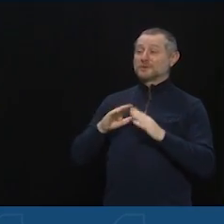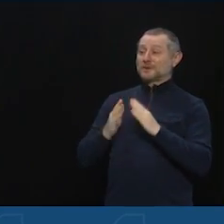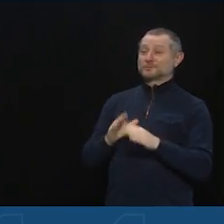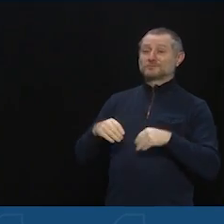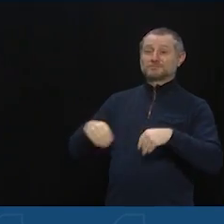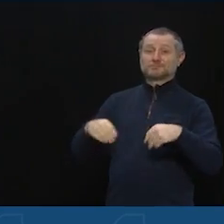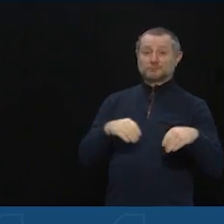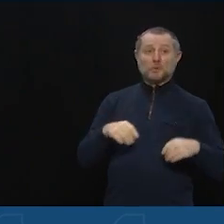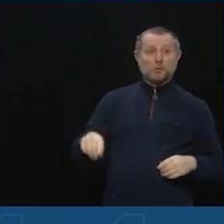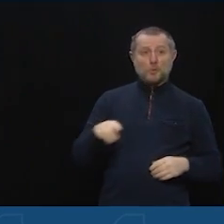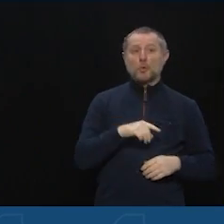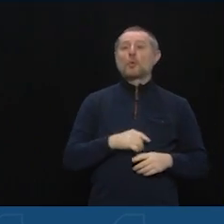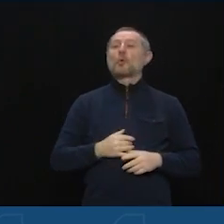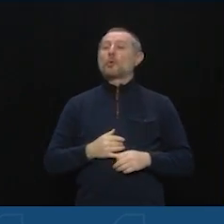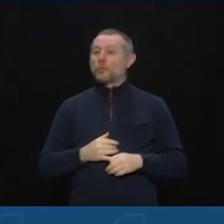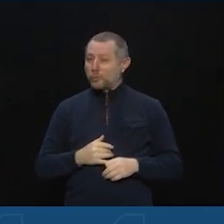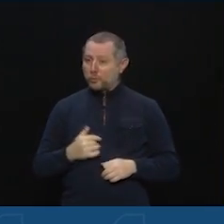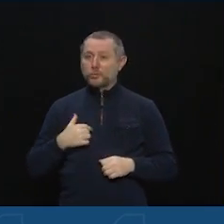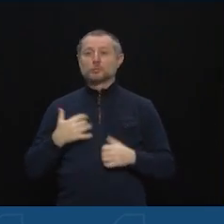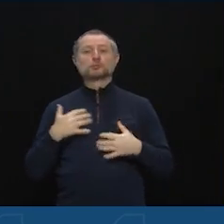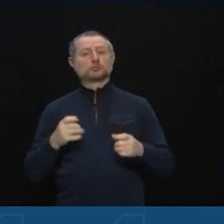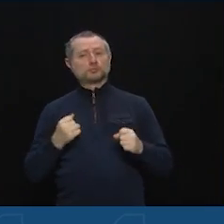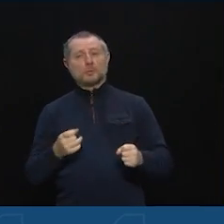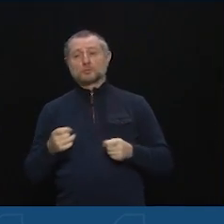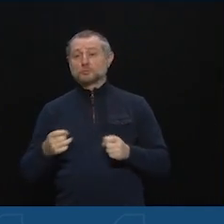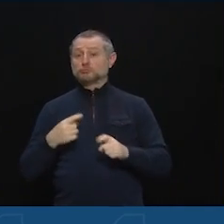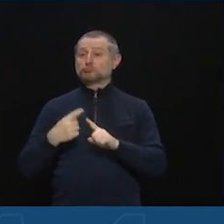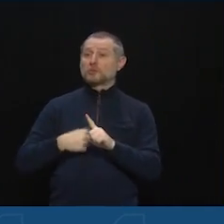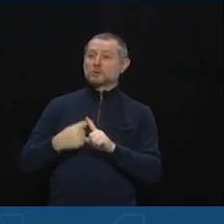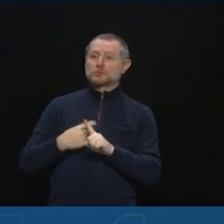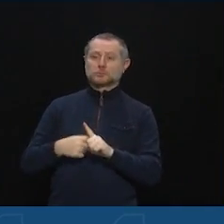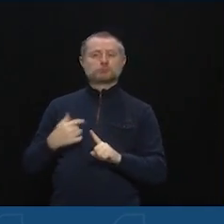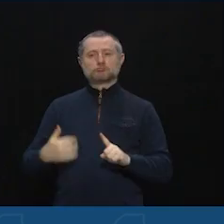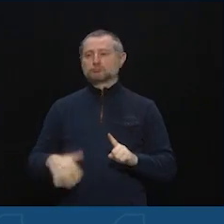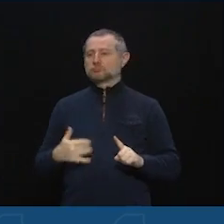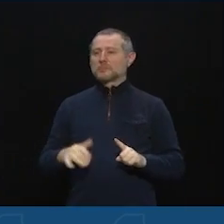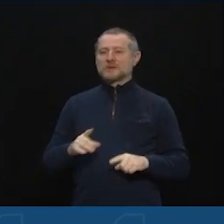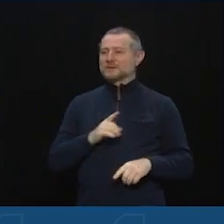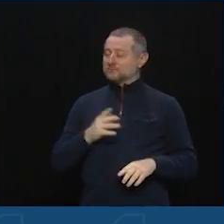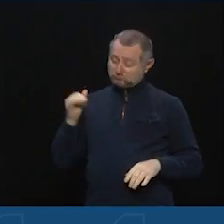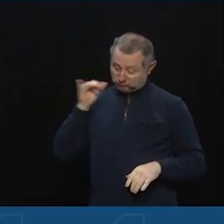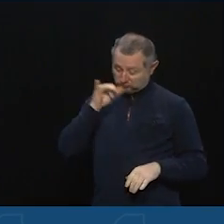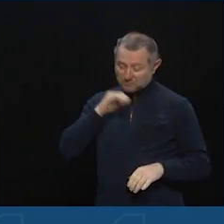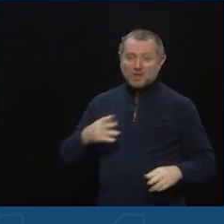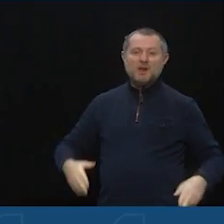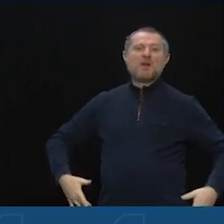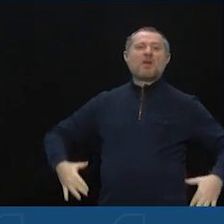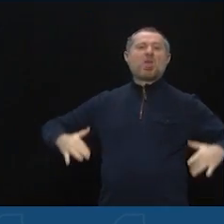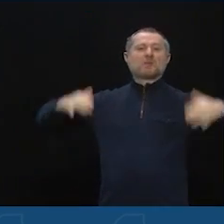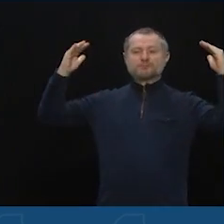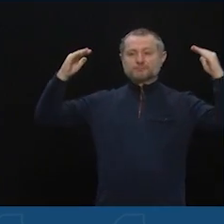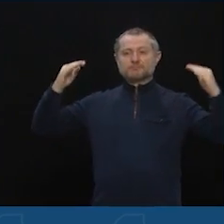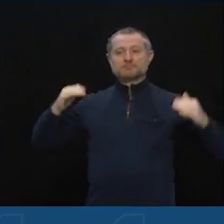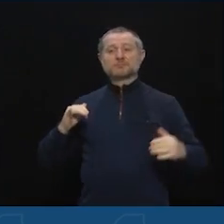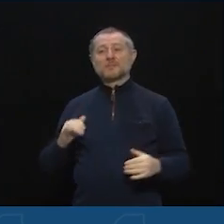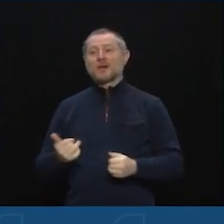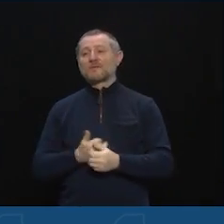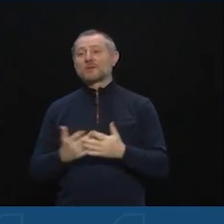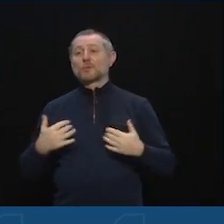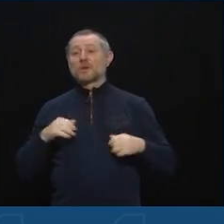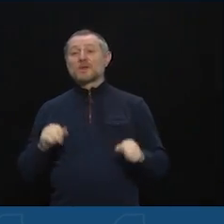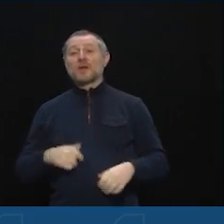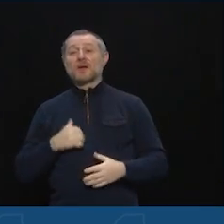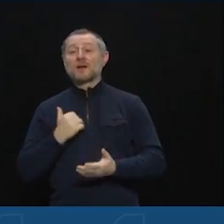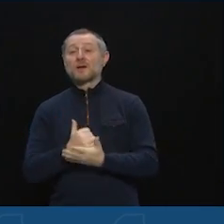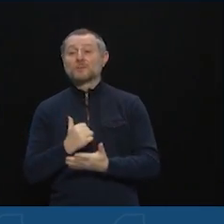a firm grip and the rent is still too damn high, anything that we can do to pay it forward to help